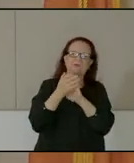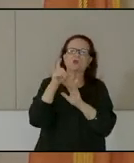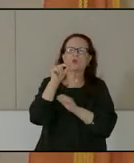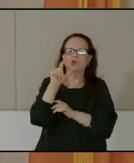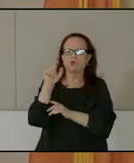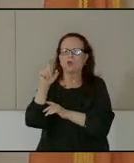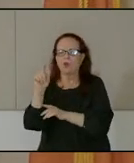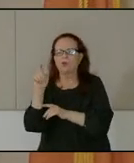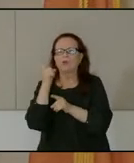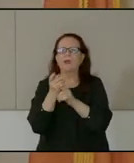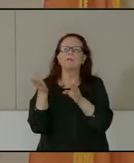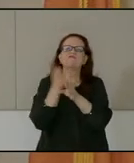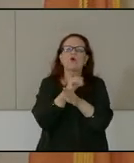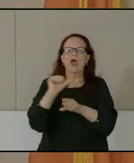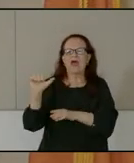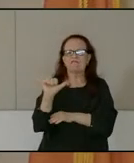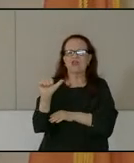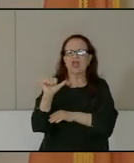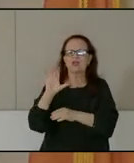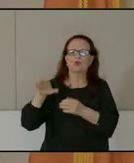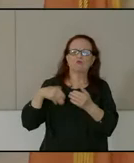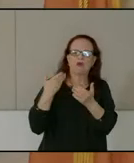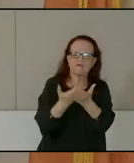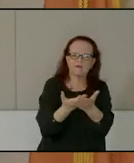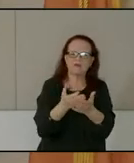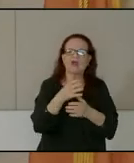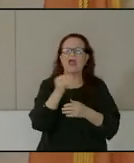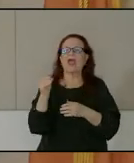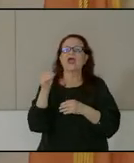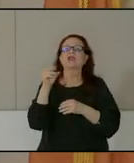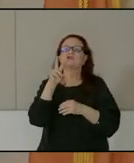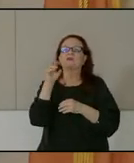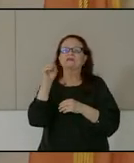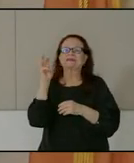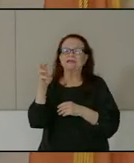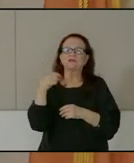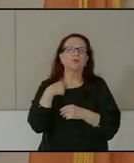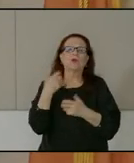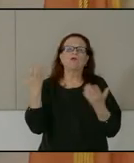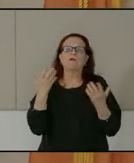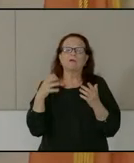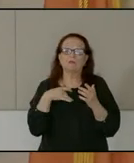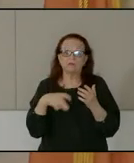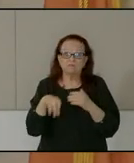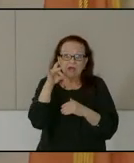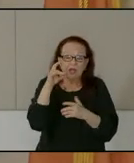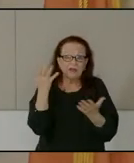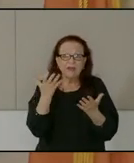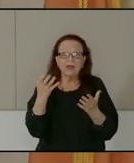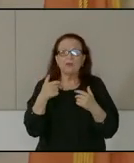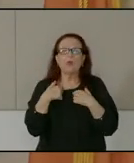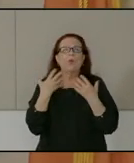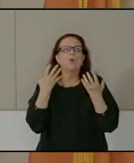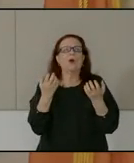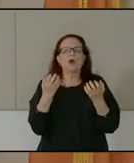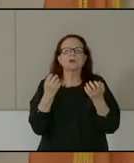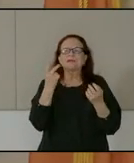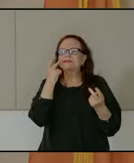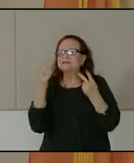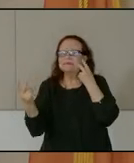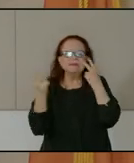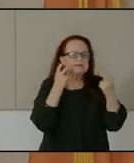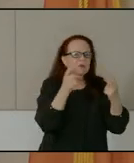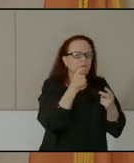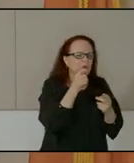the Afghan arrivals started. And in 2006, what we found right away, because all we wanted to do was go out there and see who we could